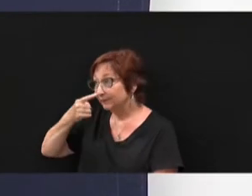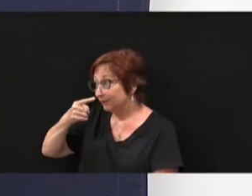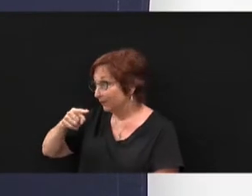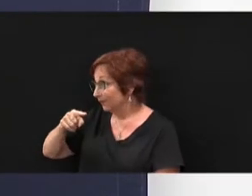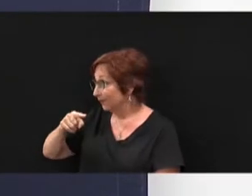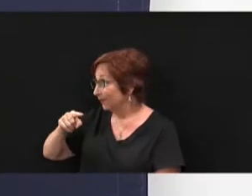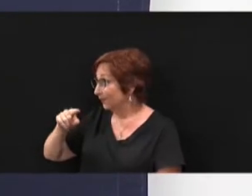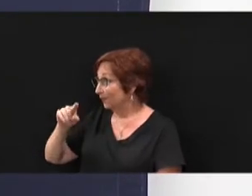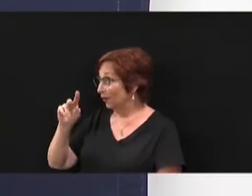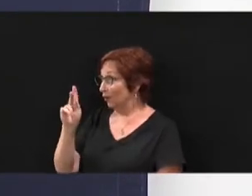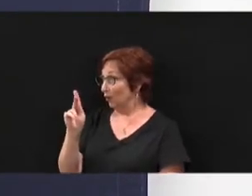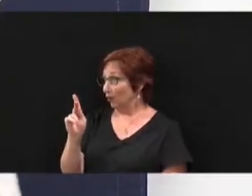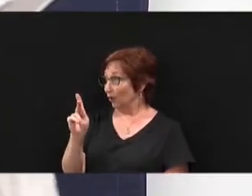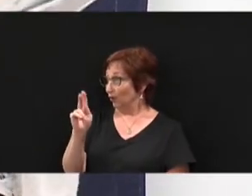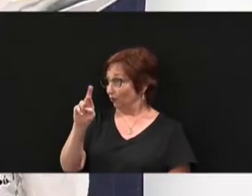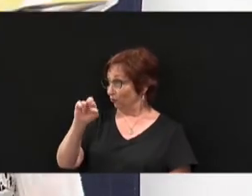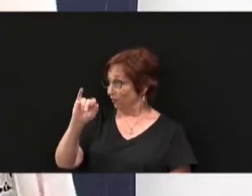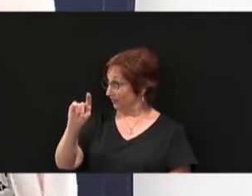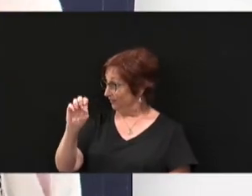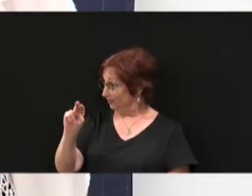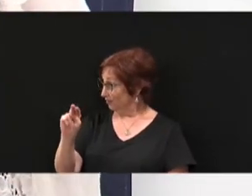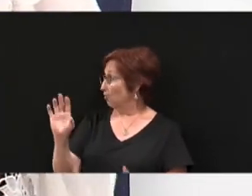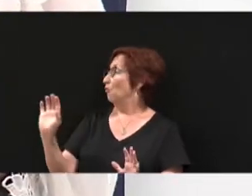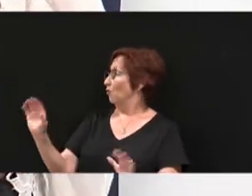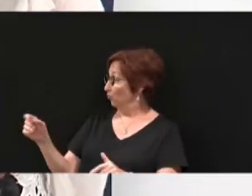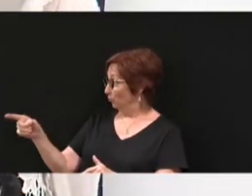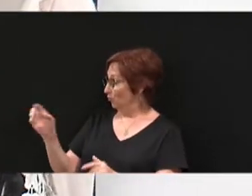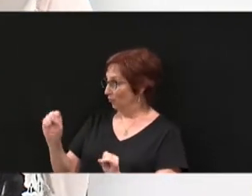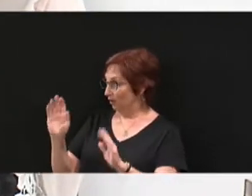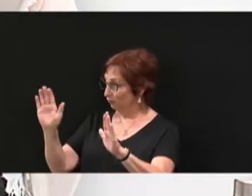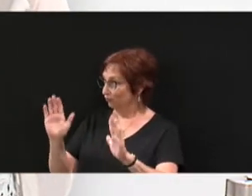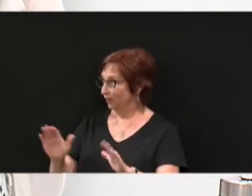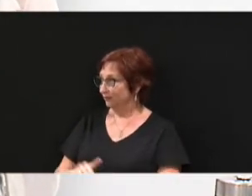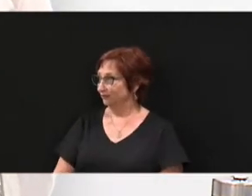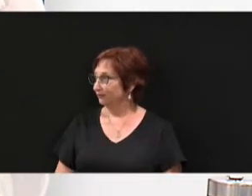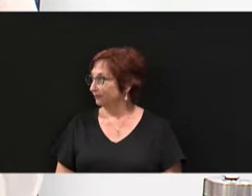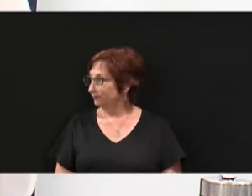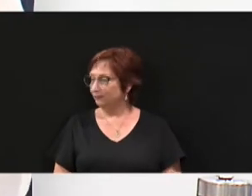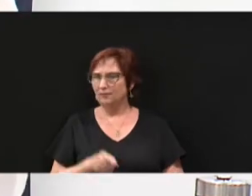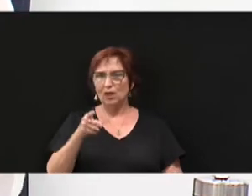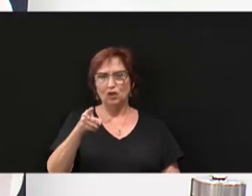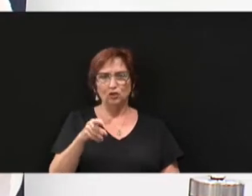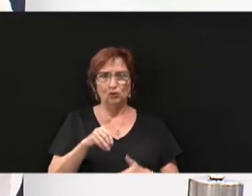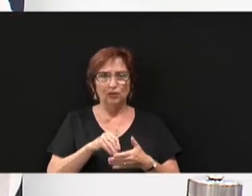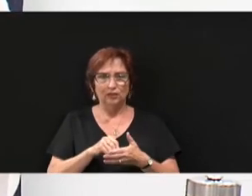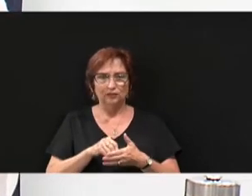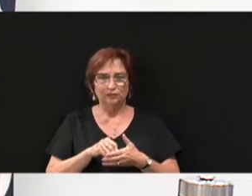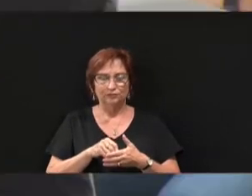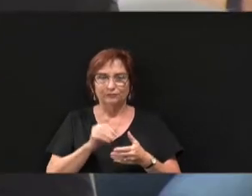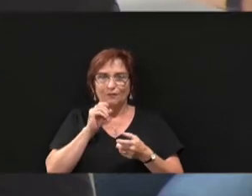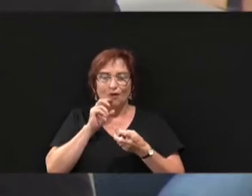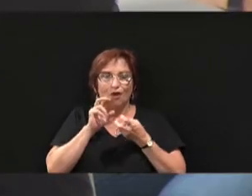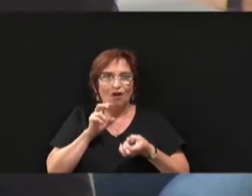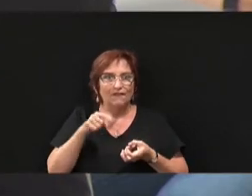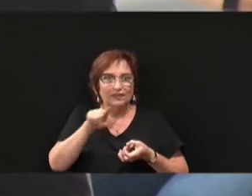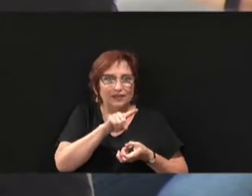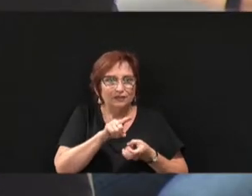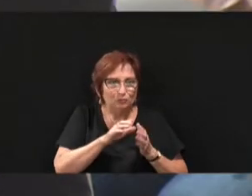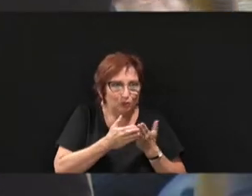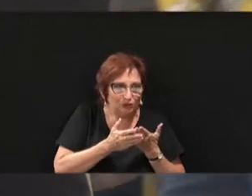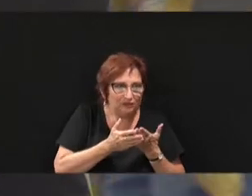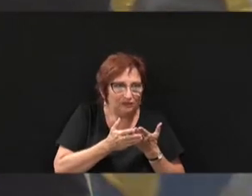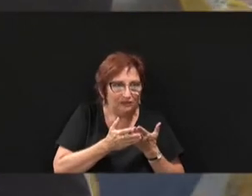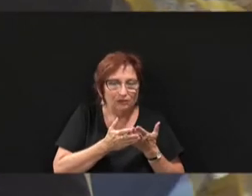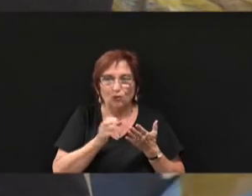Kristen, you would. Oh, you would? All right, go ahead. Great. Are you in all these books? You are busy